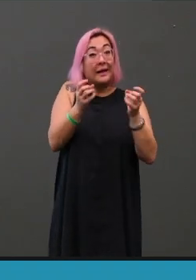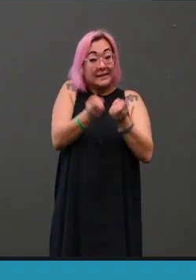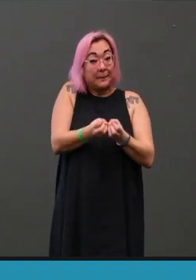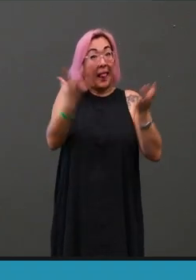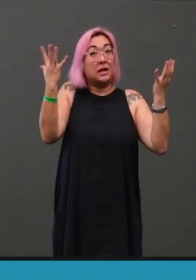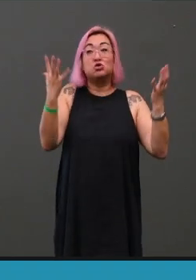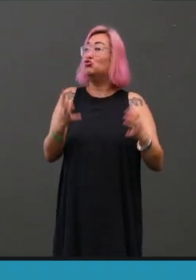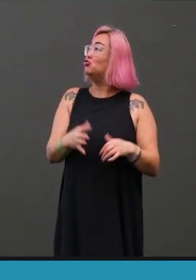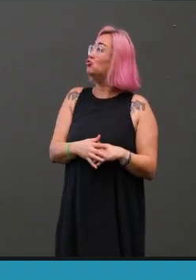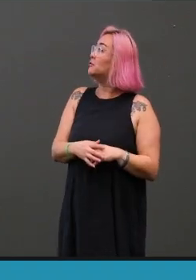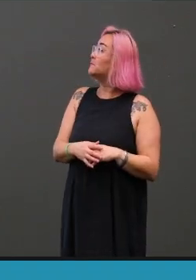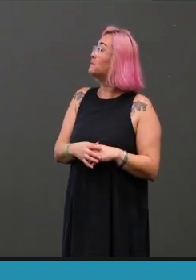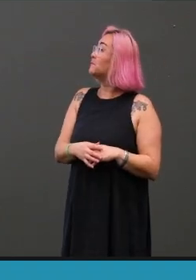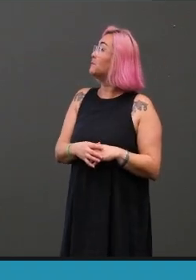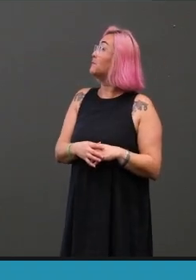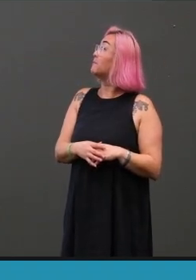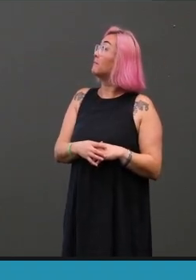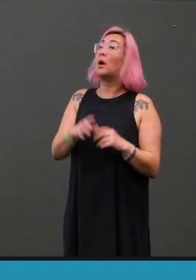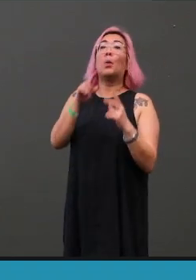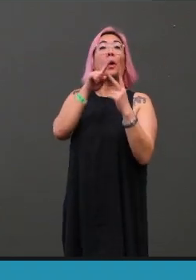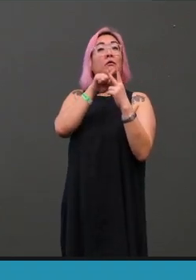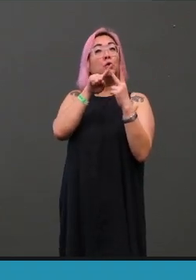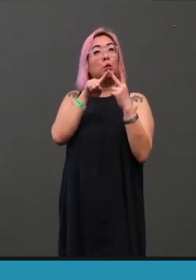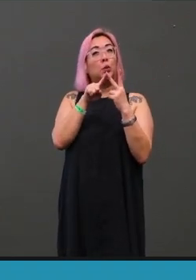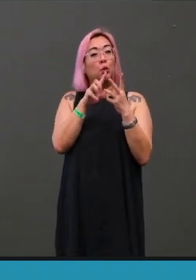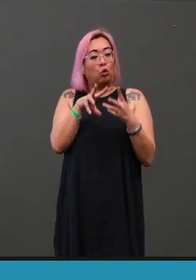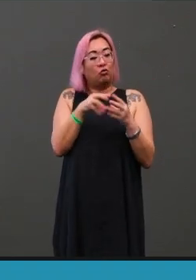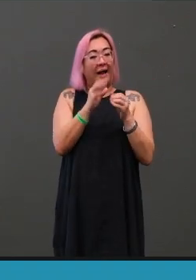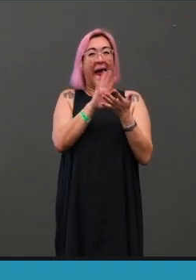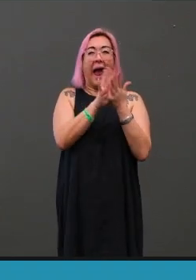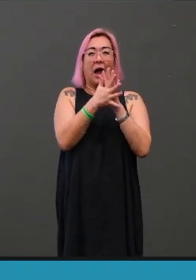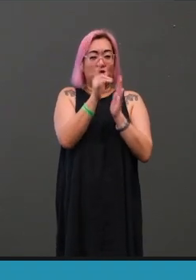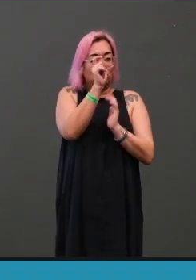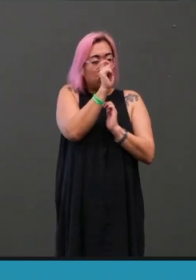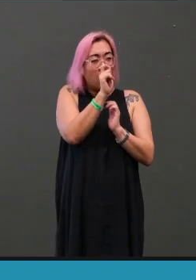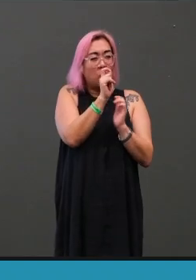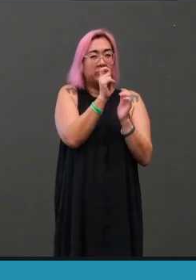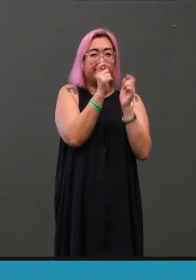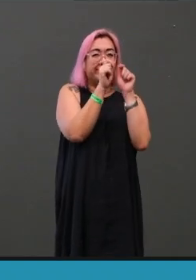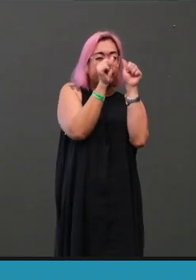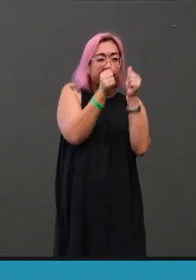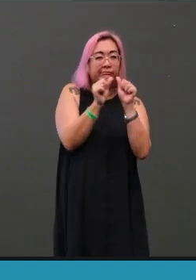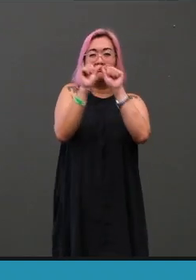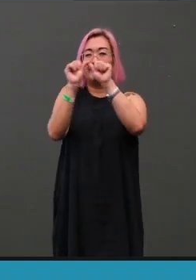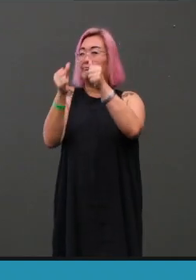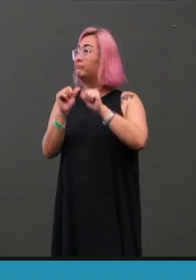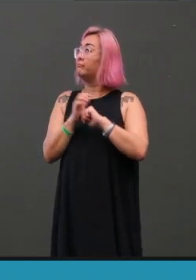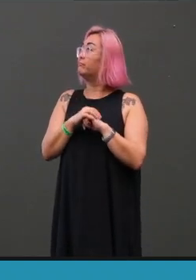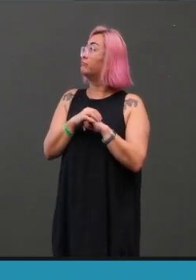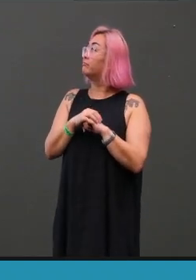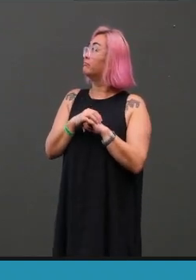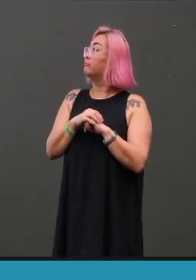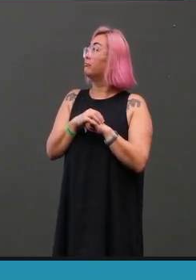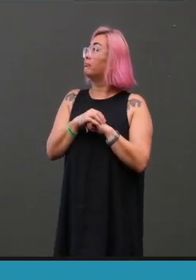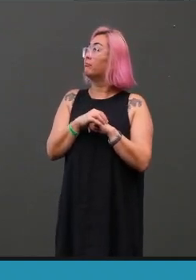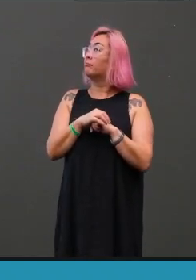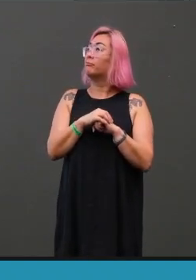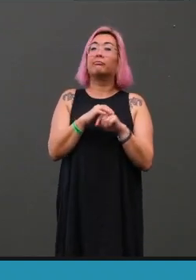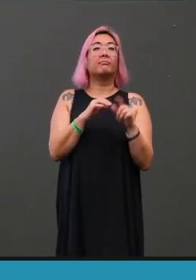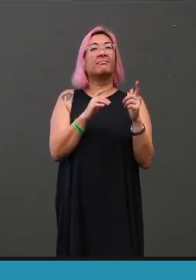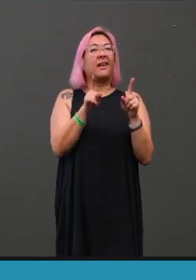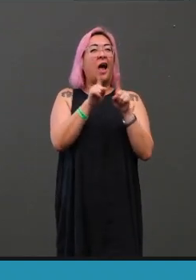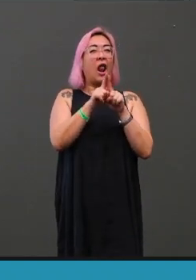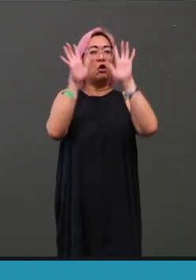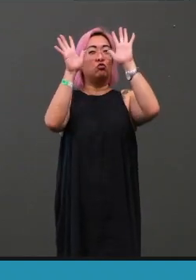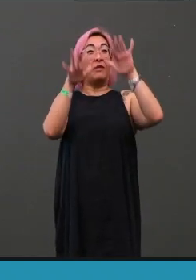short hand-drawn splash animations. Because in contrast to the rain particles, we couldn't just use a single sprite and change the particle